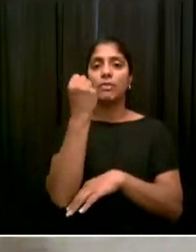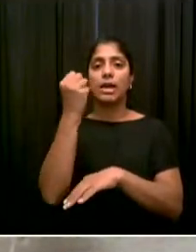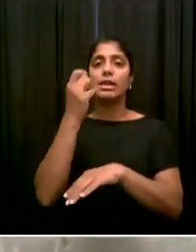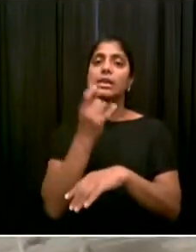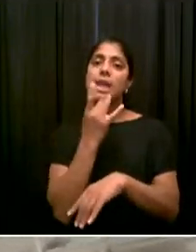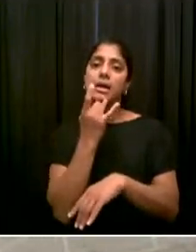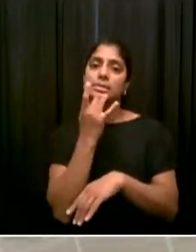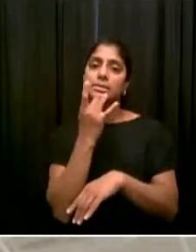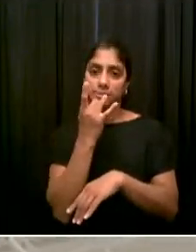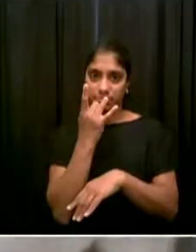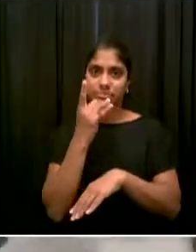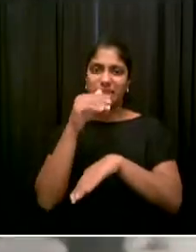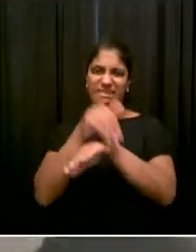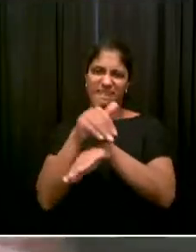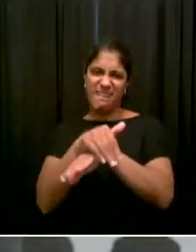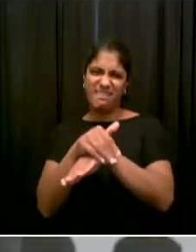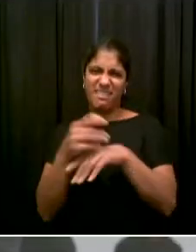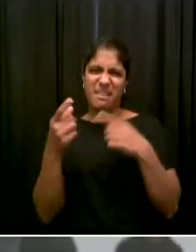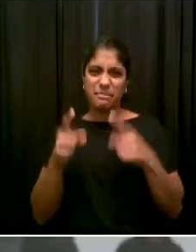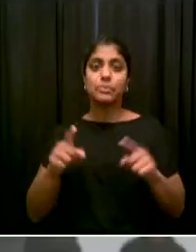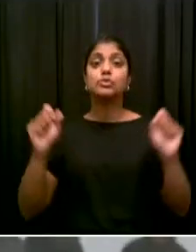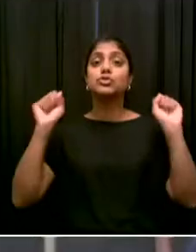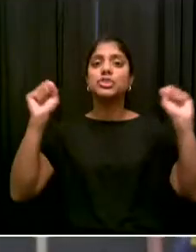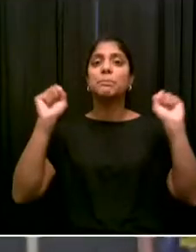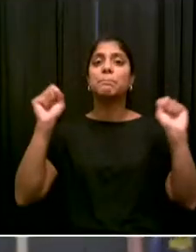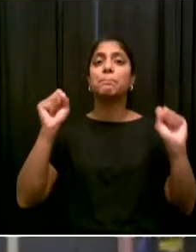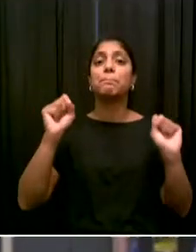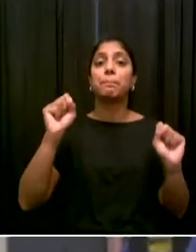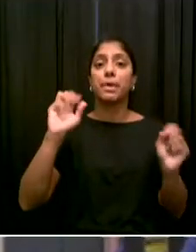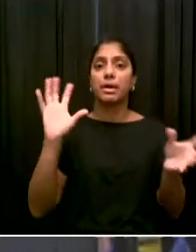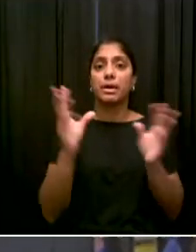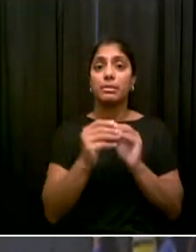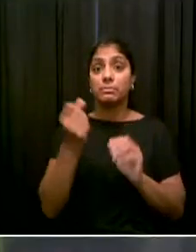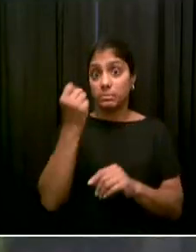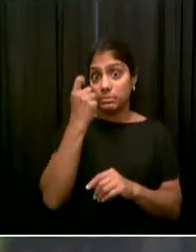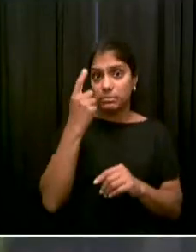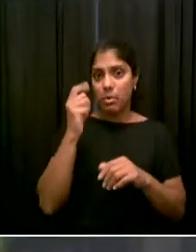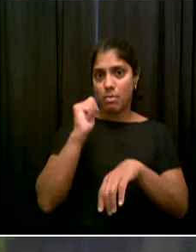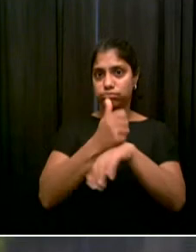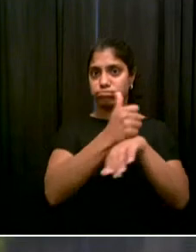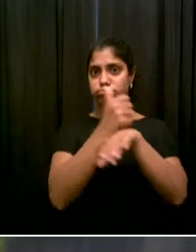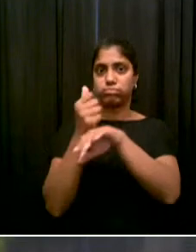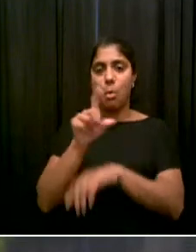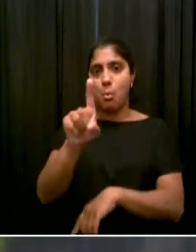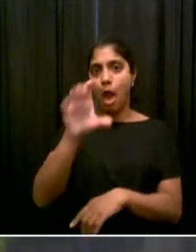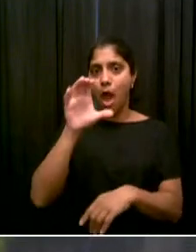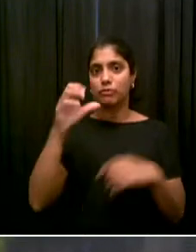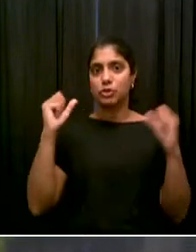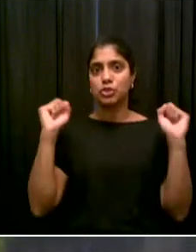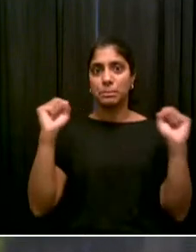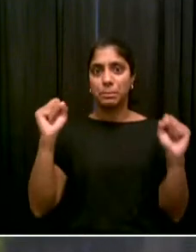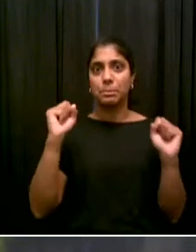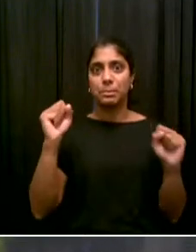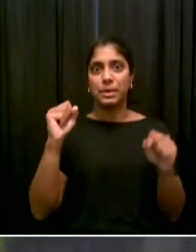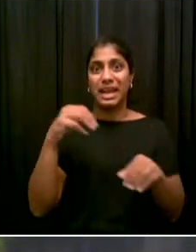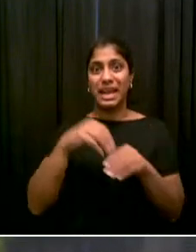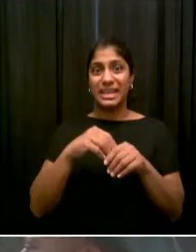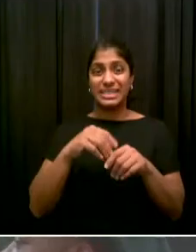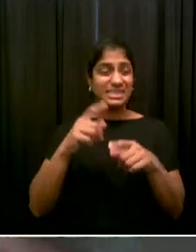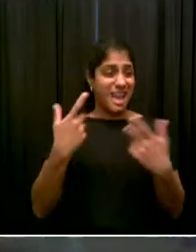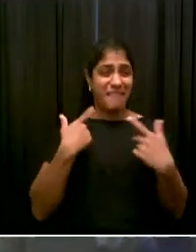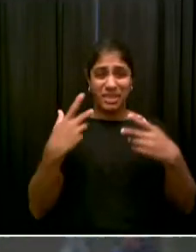free, exceptional, basketball, soccer, volleyball, in 100 different gyms across the city, cops and kids playing